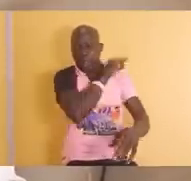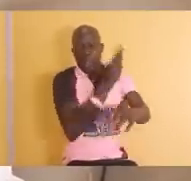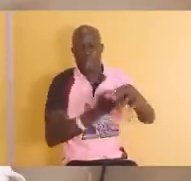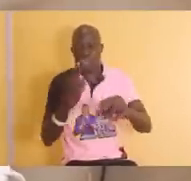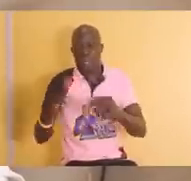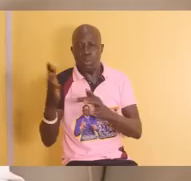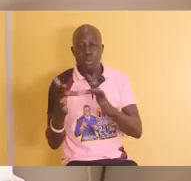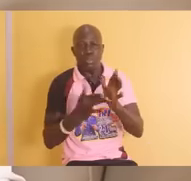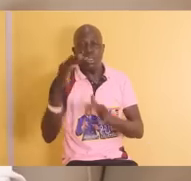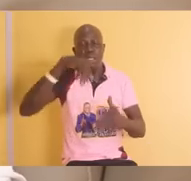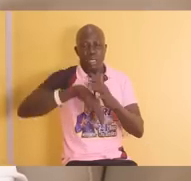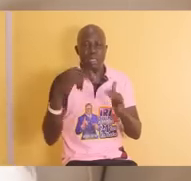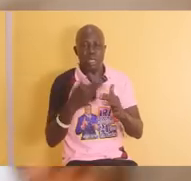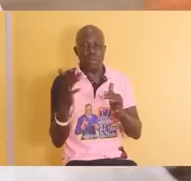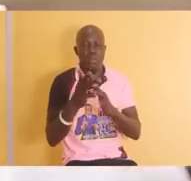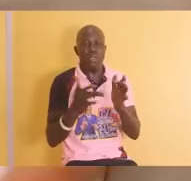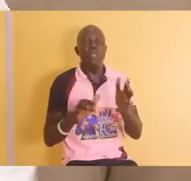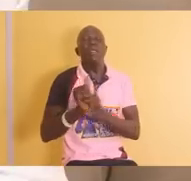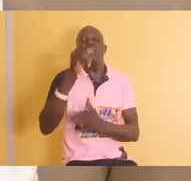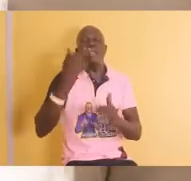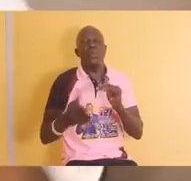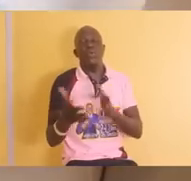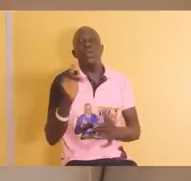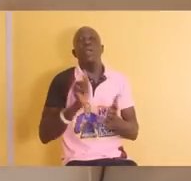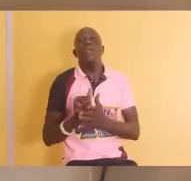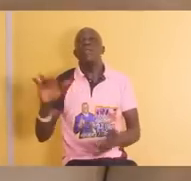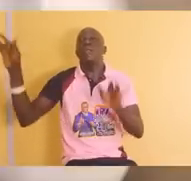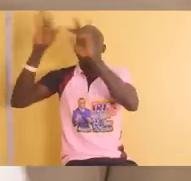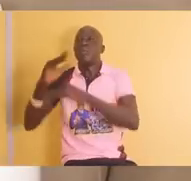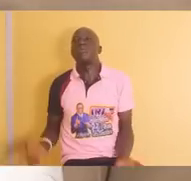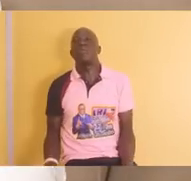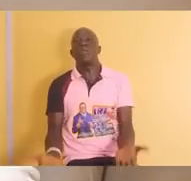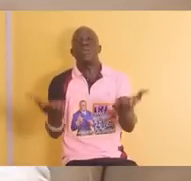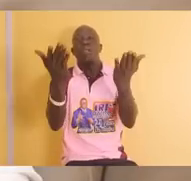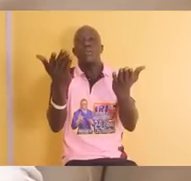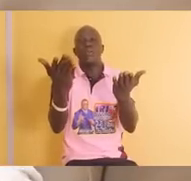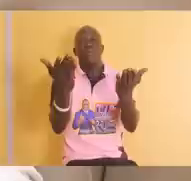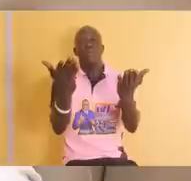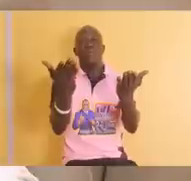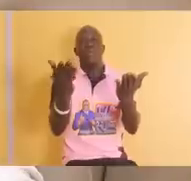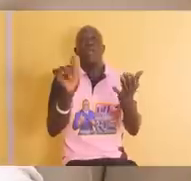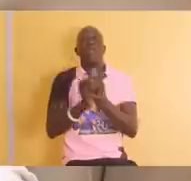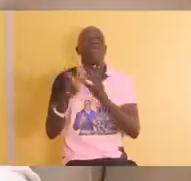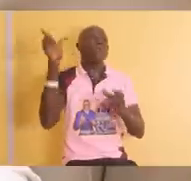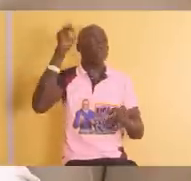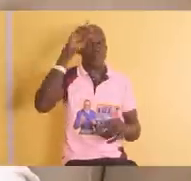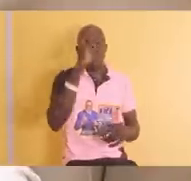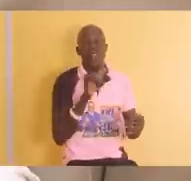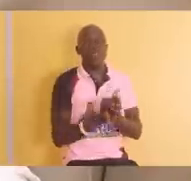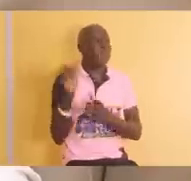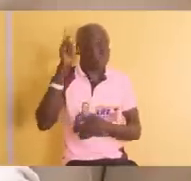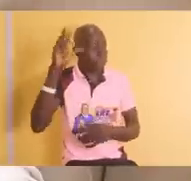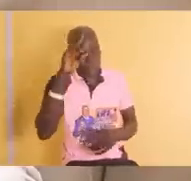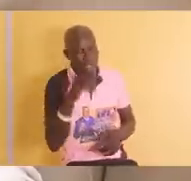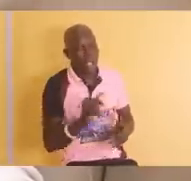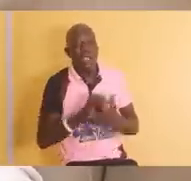do pe ru da yata loruko jesu anu agbe aye ni de e gba mi sa e gba mi